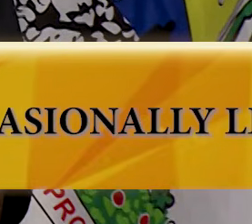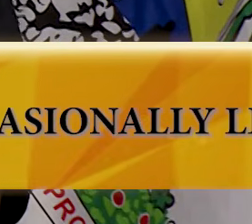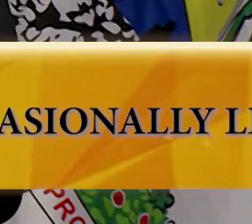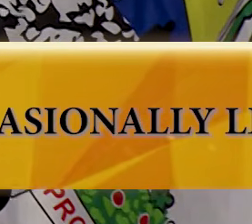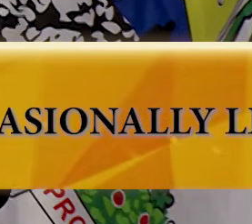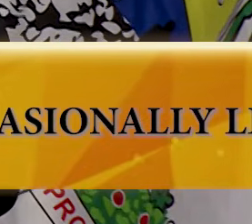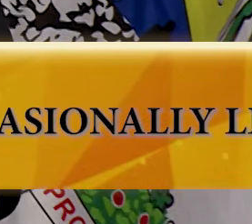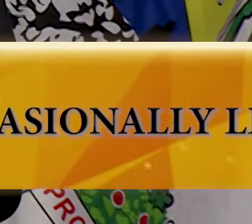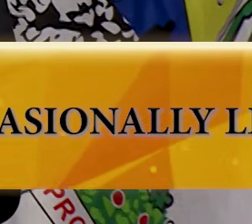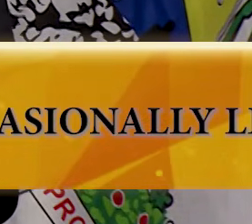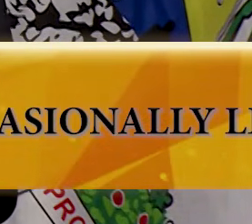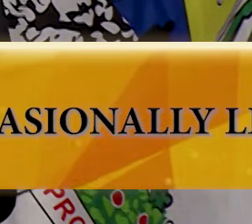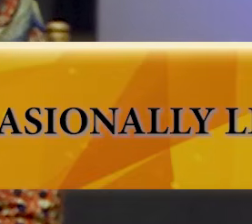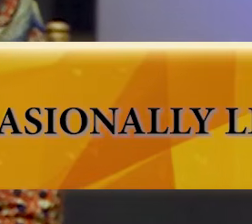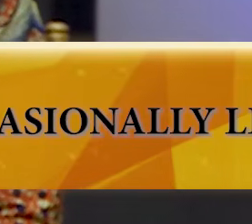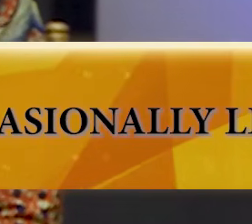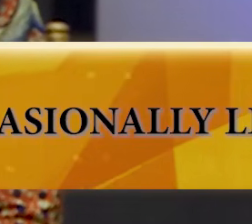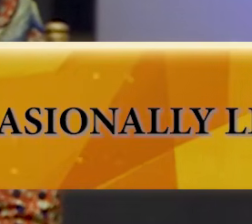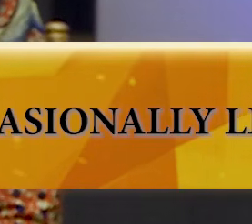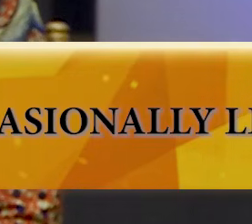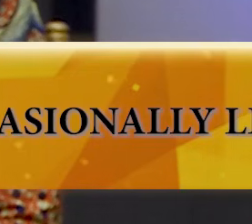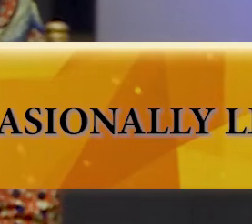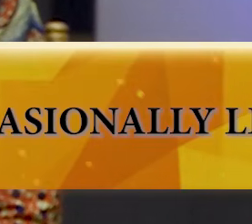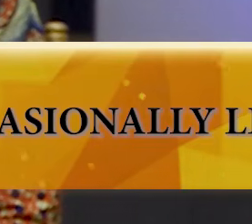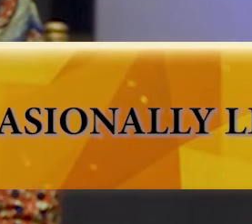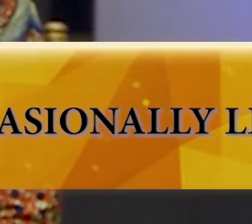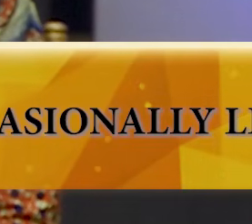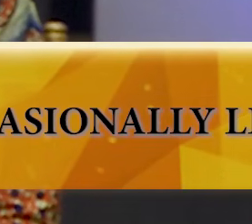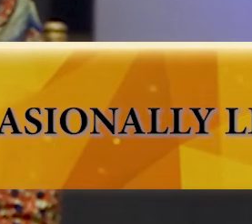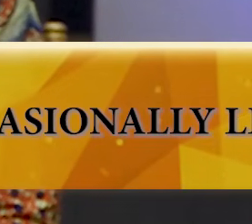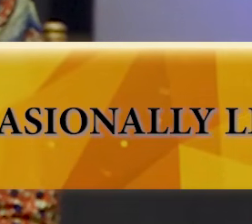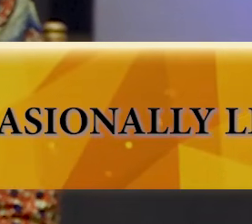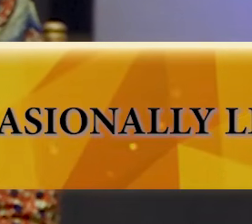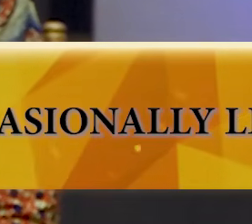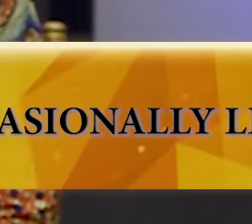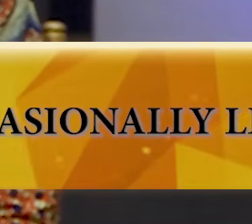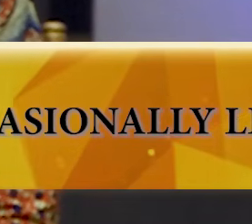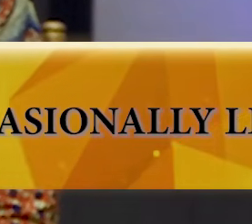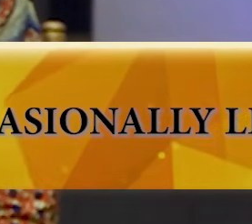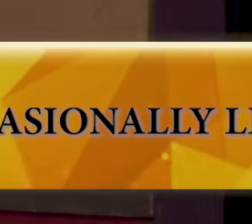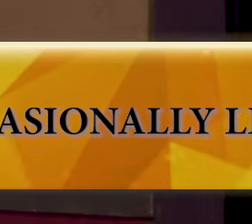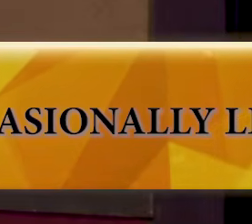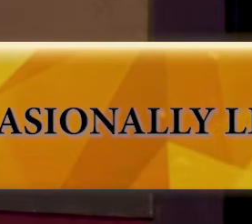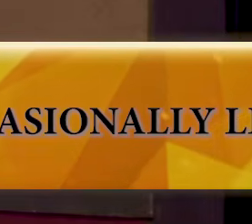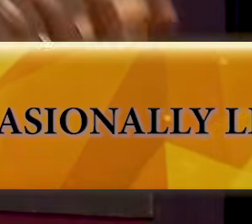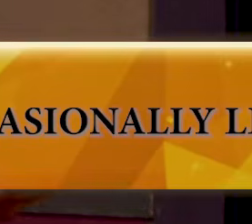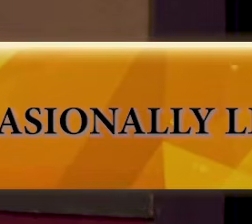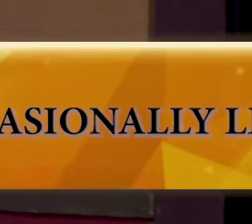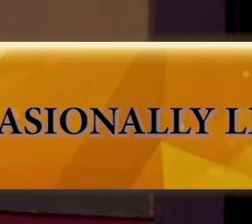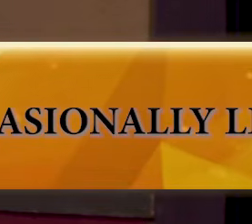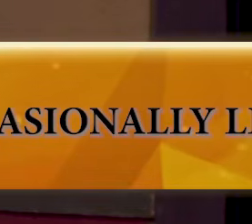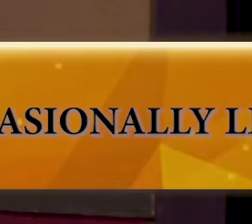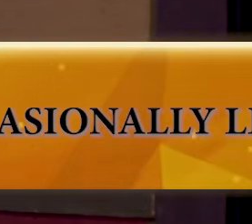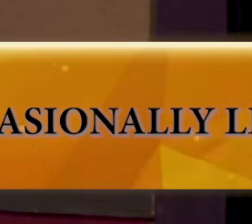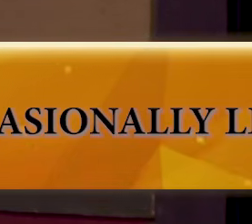be using hijab? Not the hijab, okay, fully, but to cover the hair when you are going out. Has she been